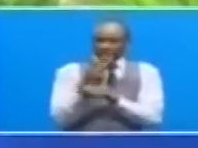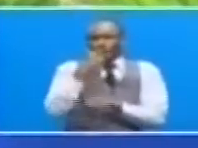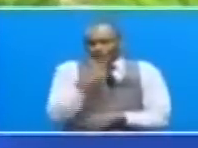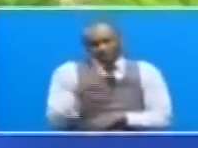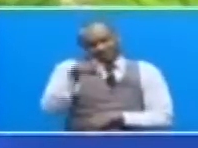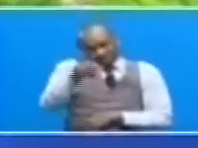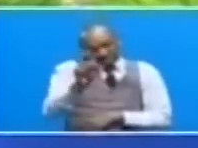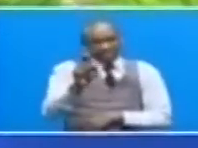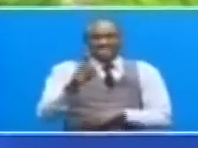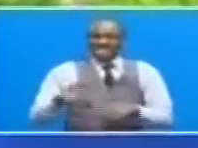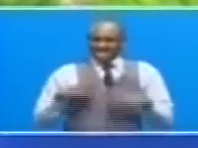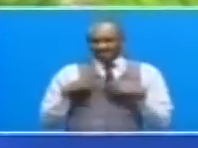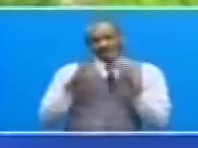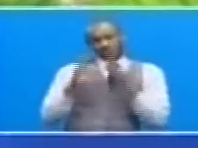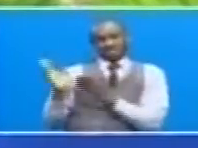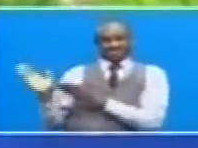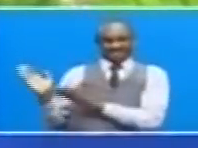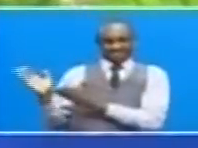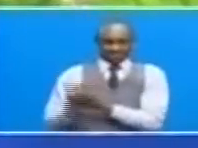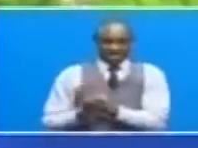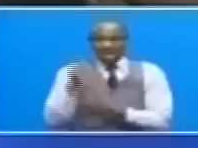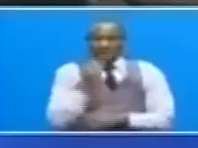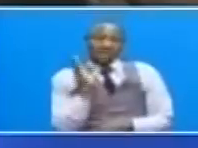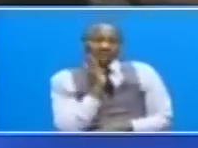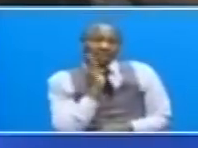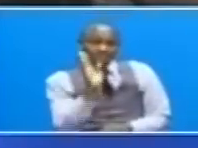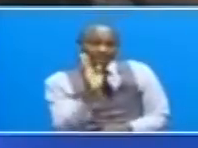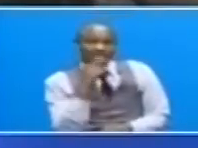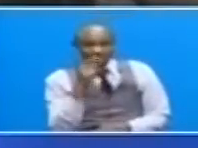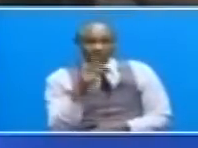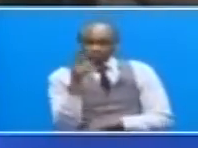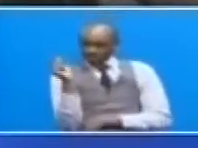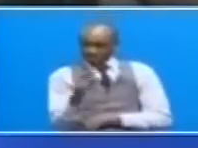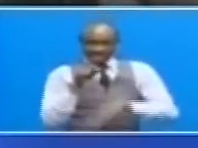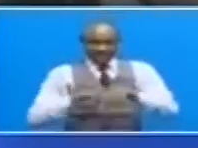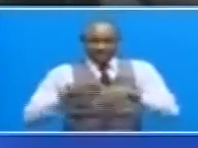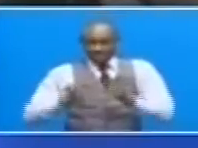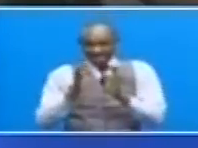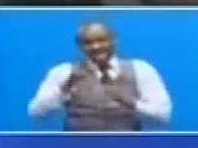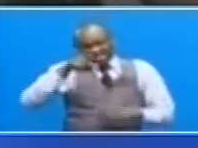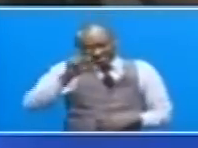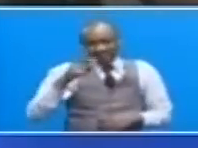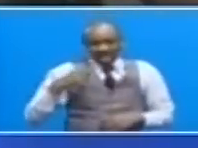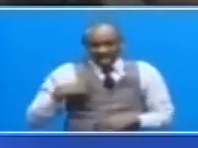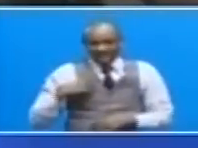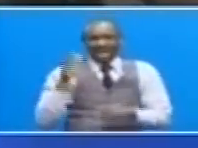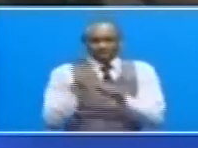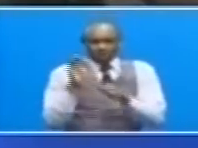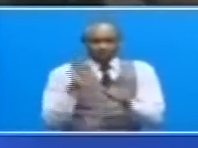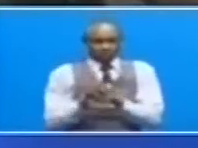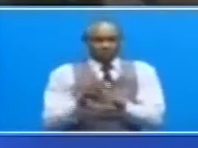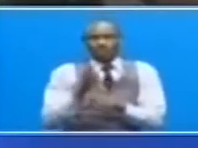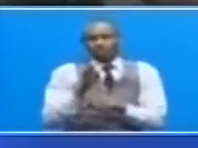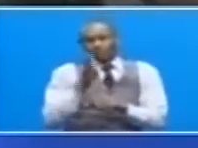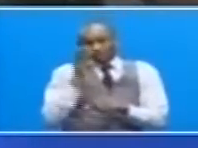hut in a Sishendo village in Bukura. Her grandmother tells us that 2 months after her birth, she had too much fluid in her head